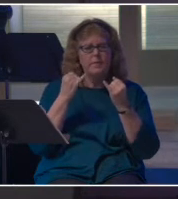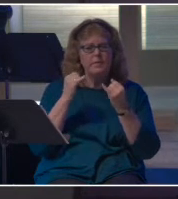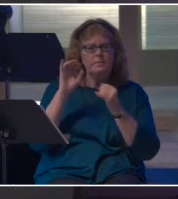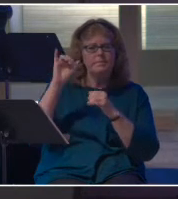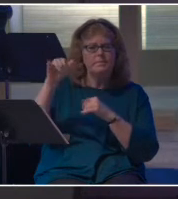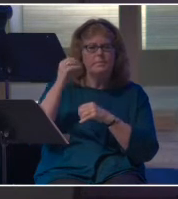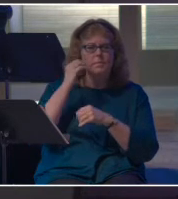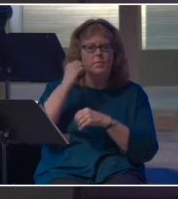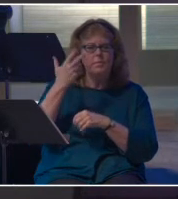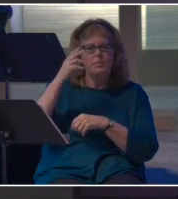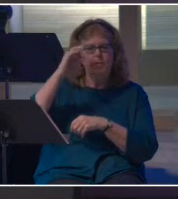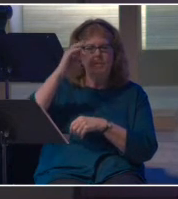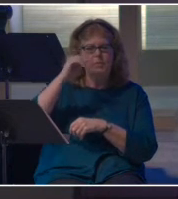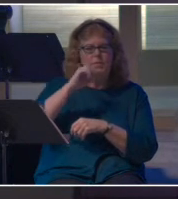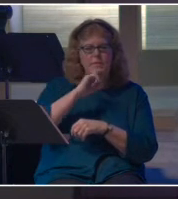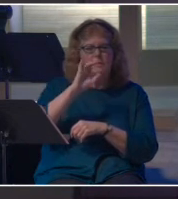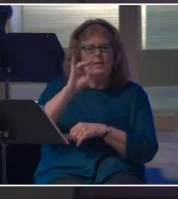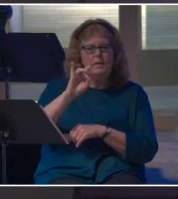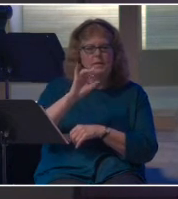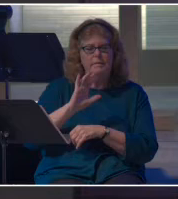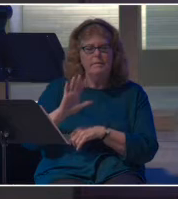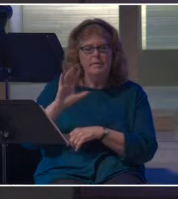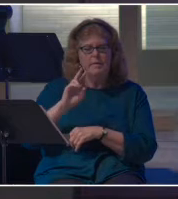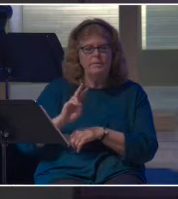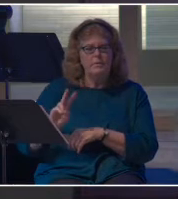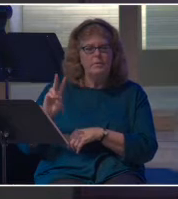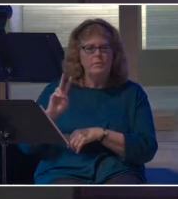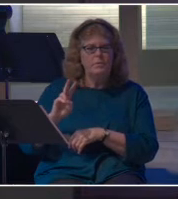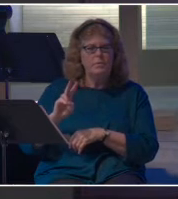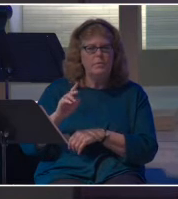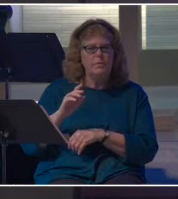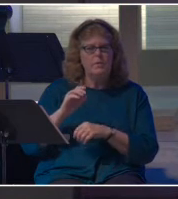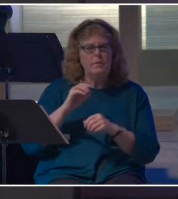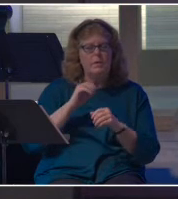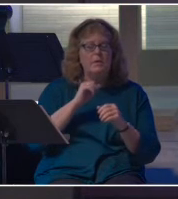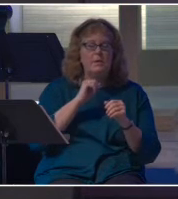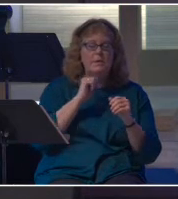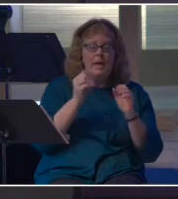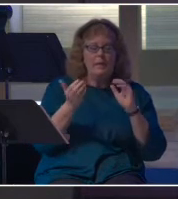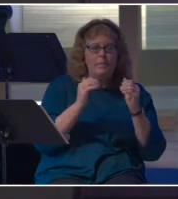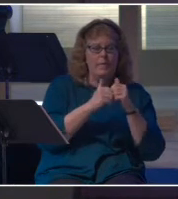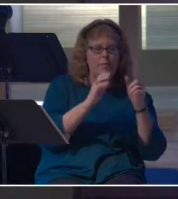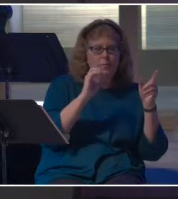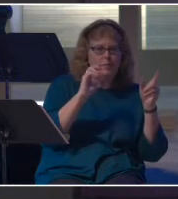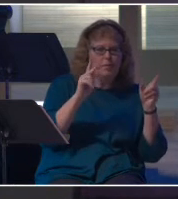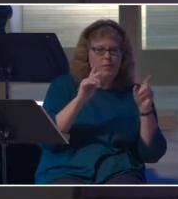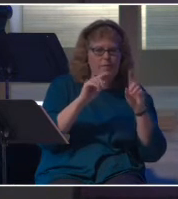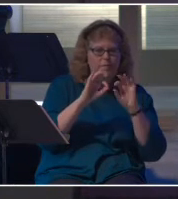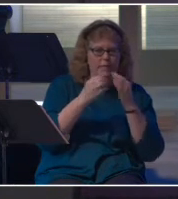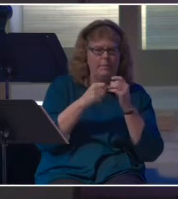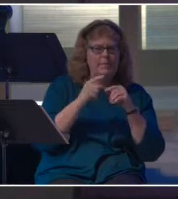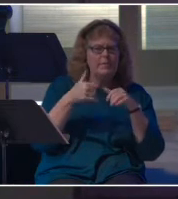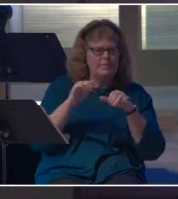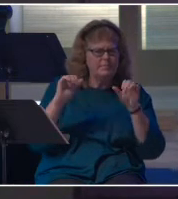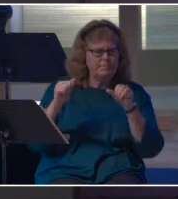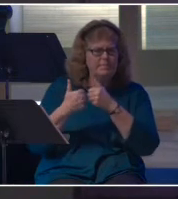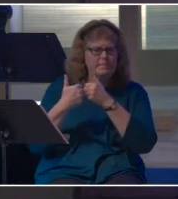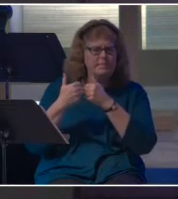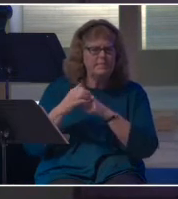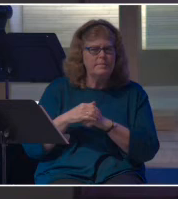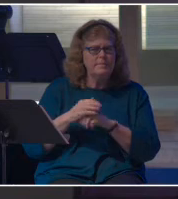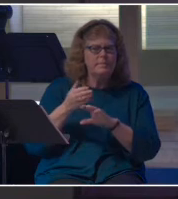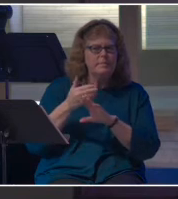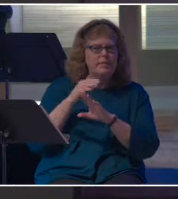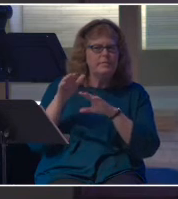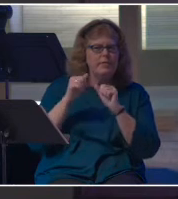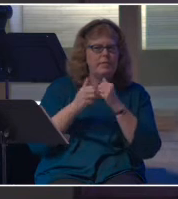home with three boys that are 8, 5, and 2, although nothing compared to the Cooks, it can be a bit challenging. Before I